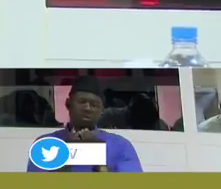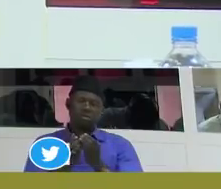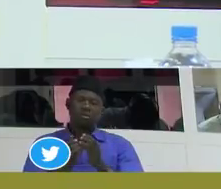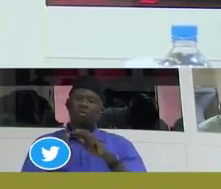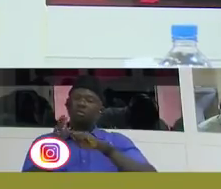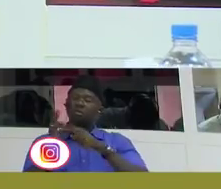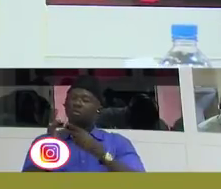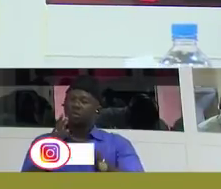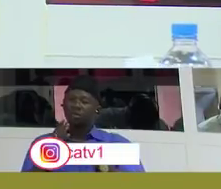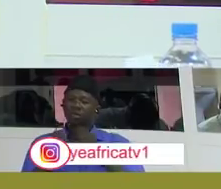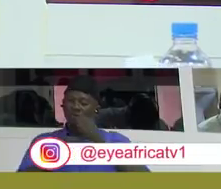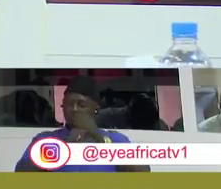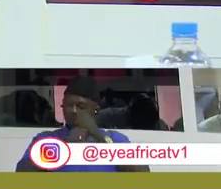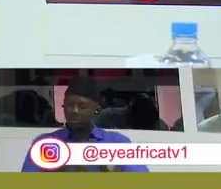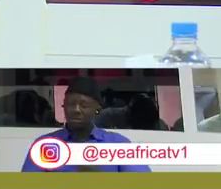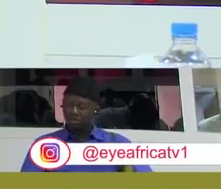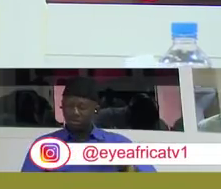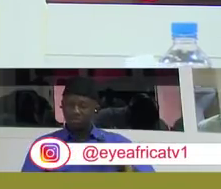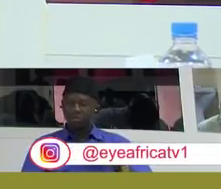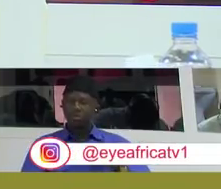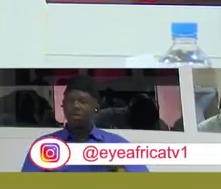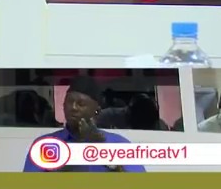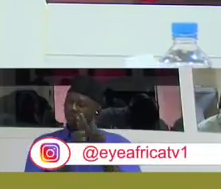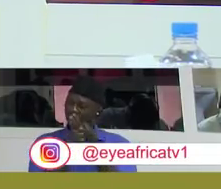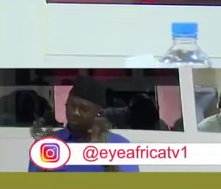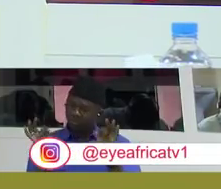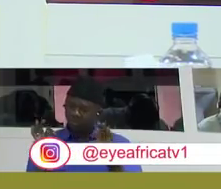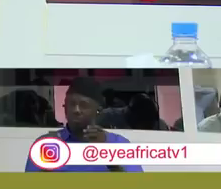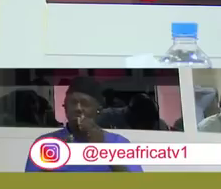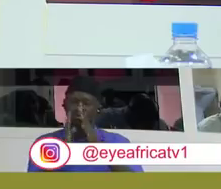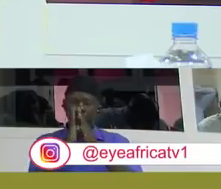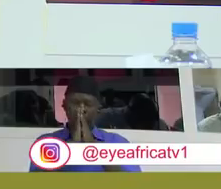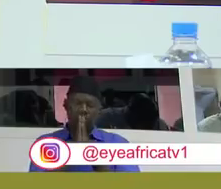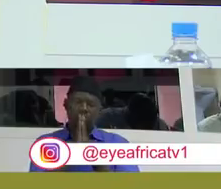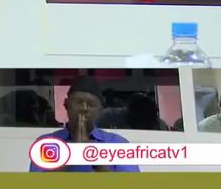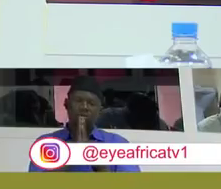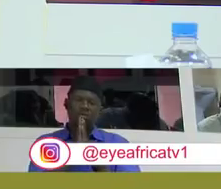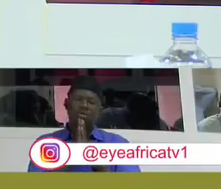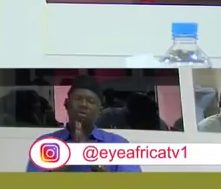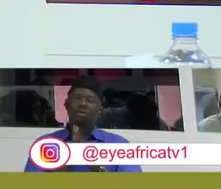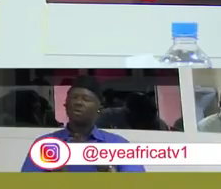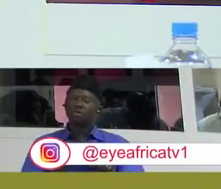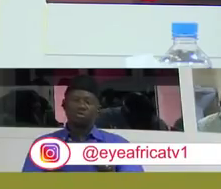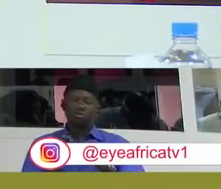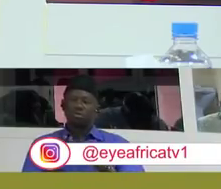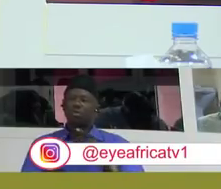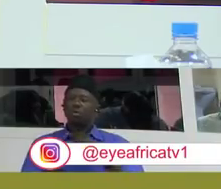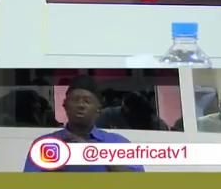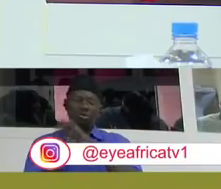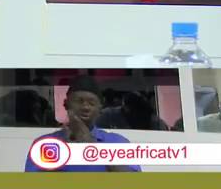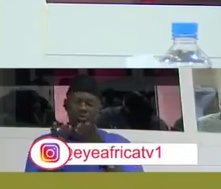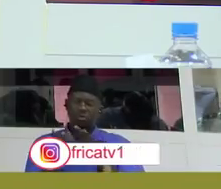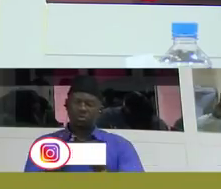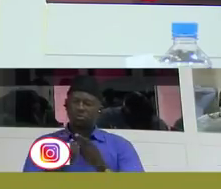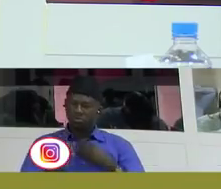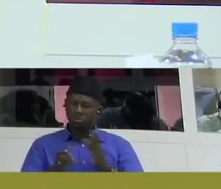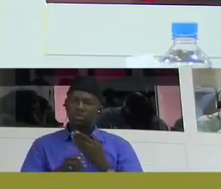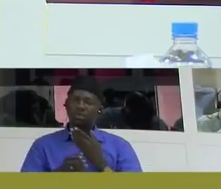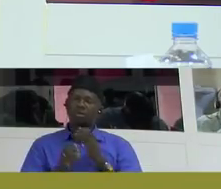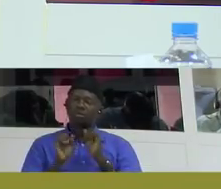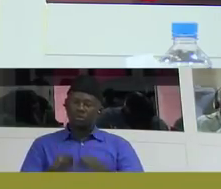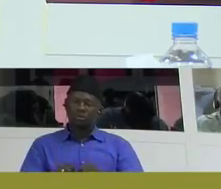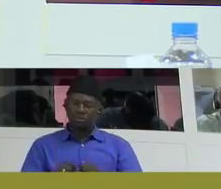country, assuring that normal Christian events may continue as normal. The